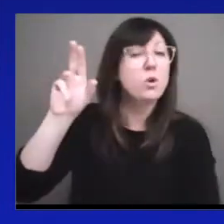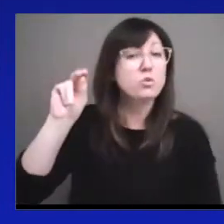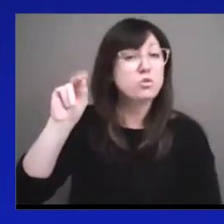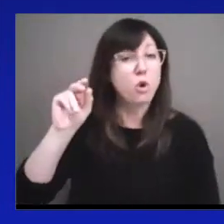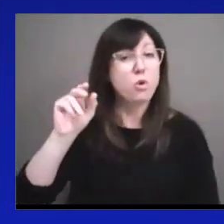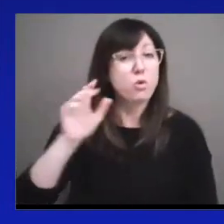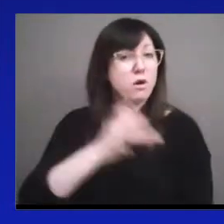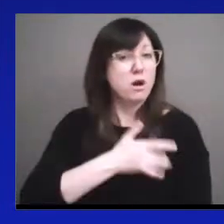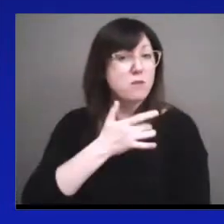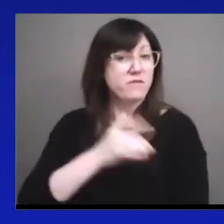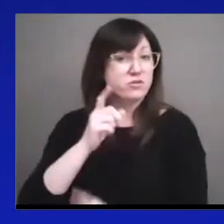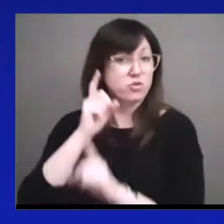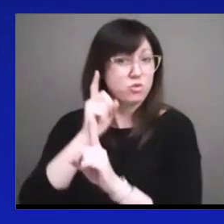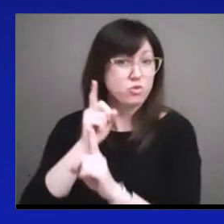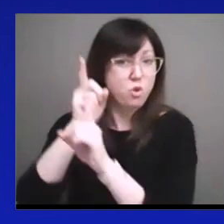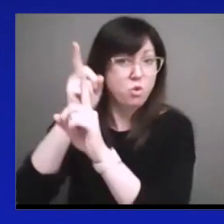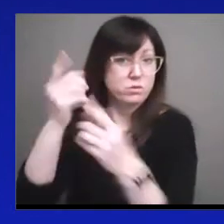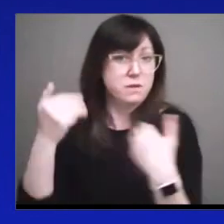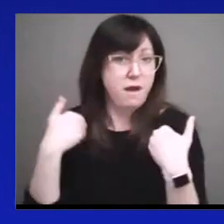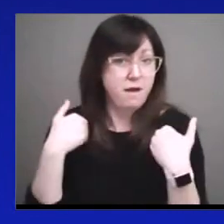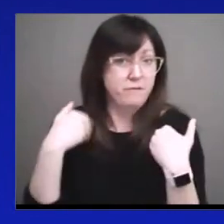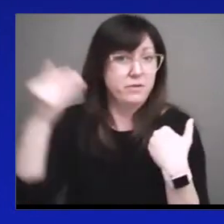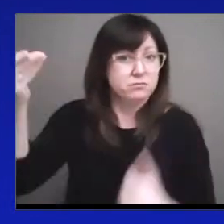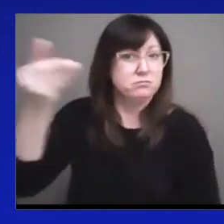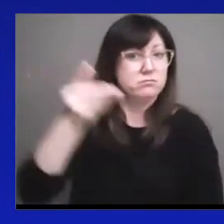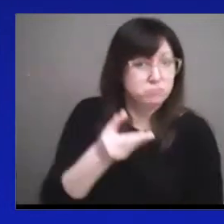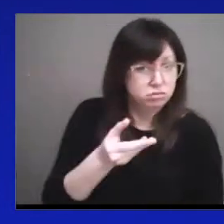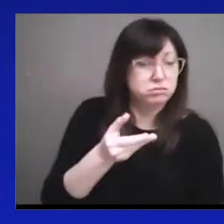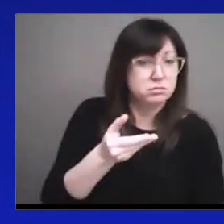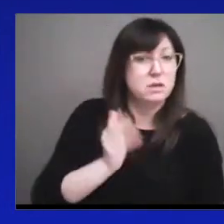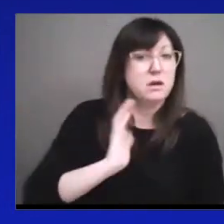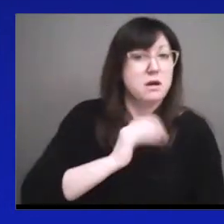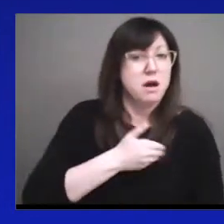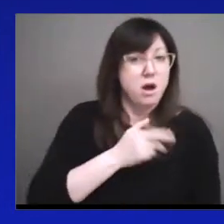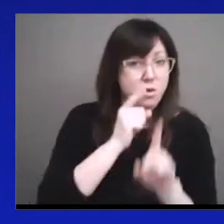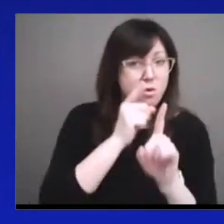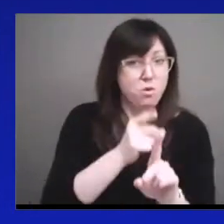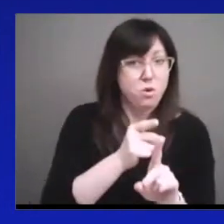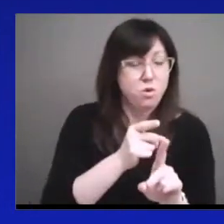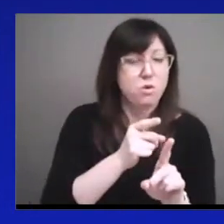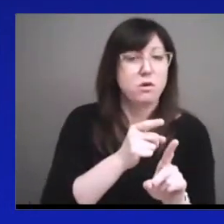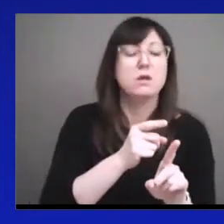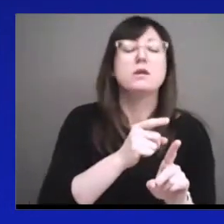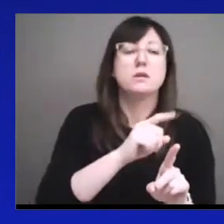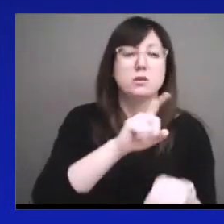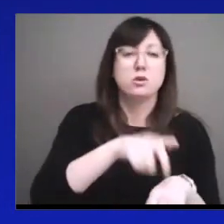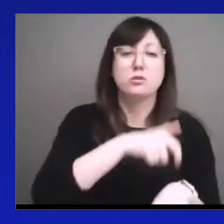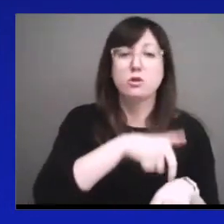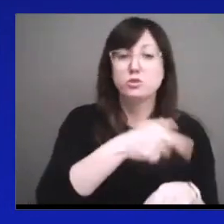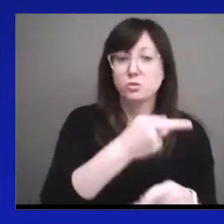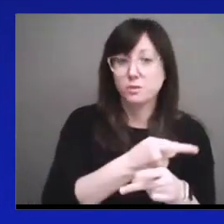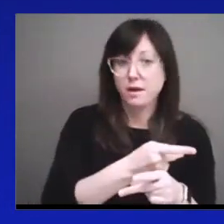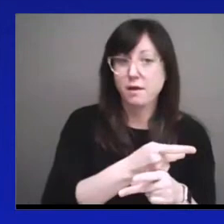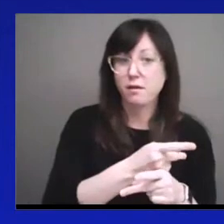the province to vaccinate long-term care residents.